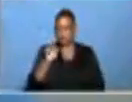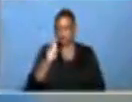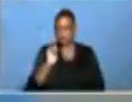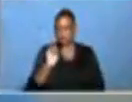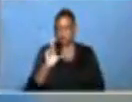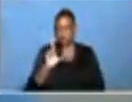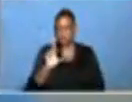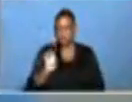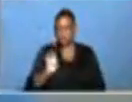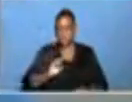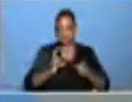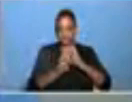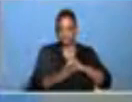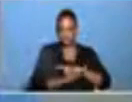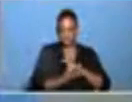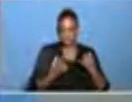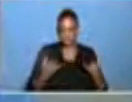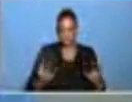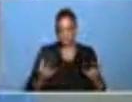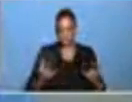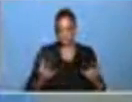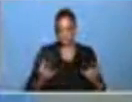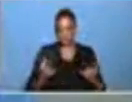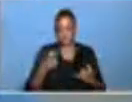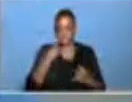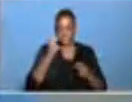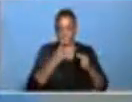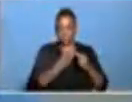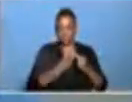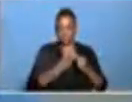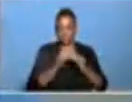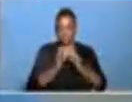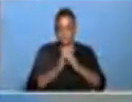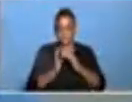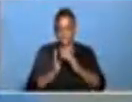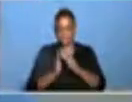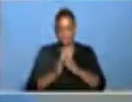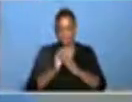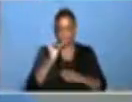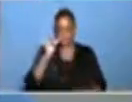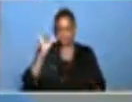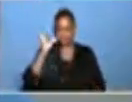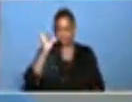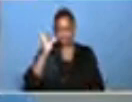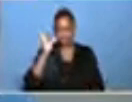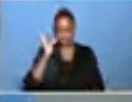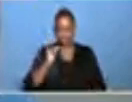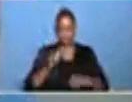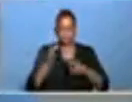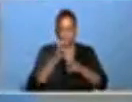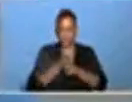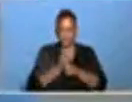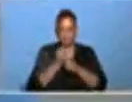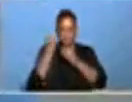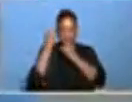a return. The Bahamas Department of Correctional Services holding its first community meeting last evening in hopes of garnering much